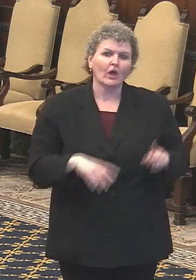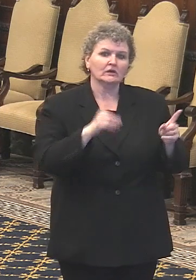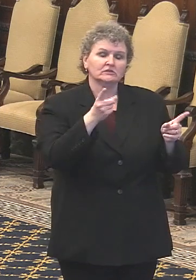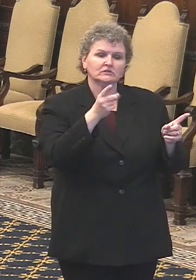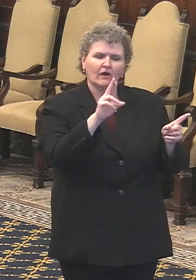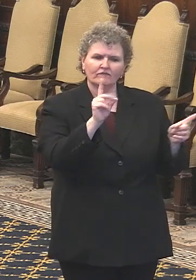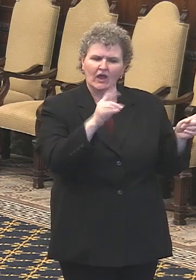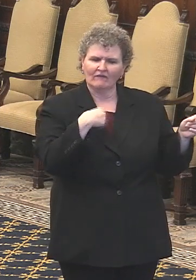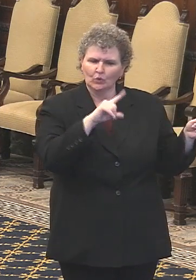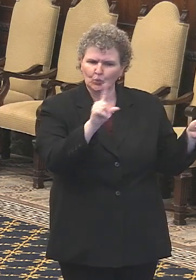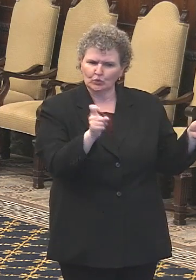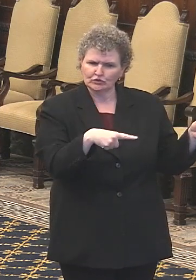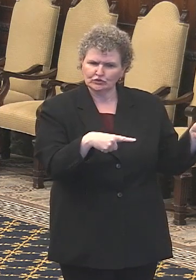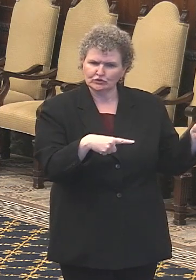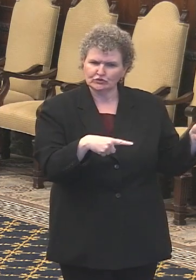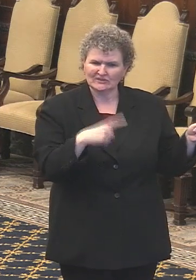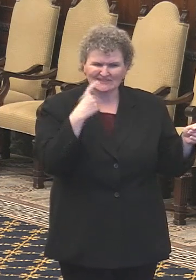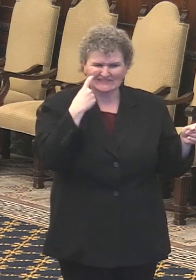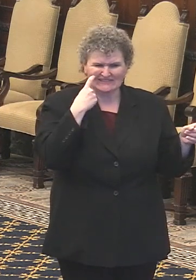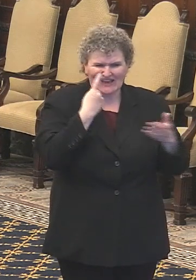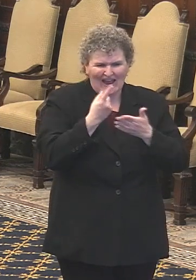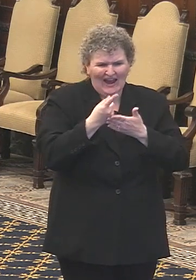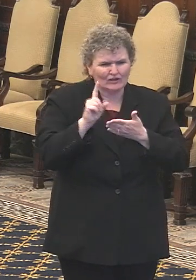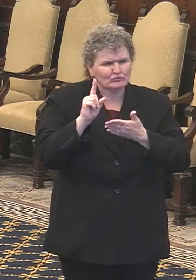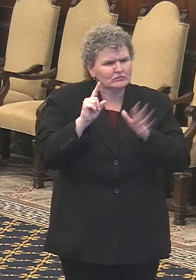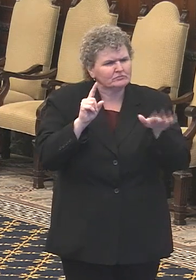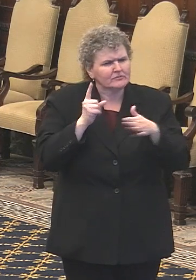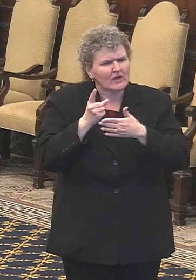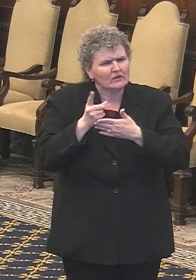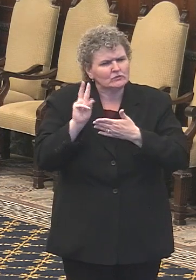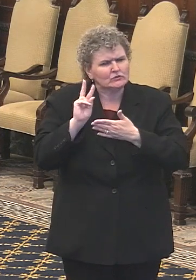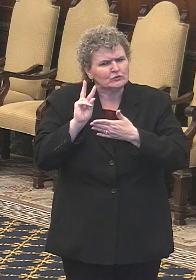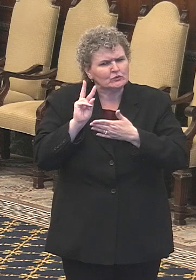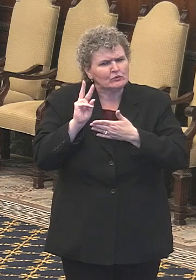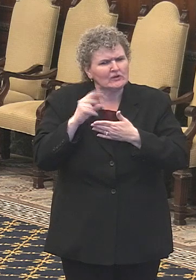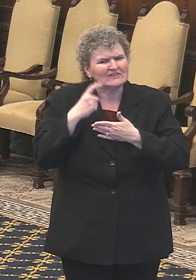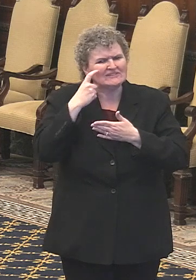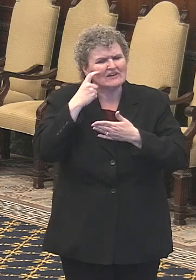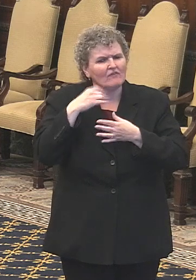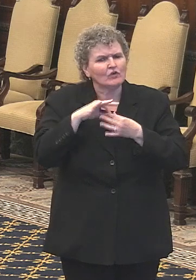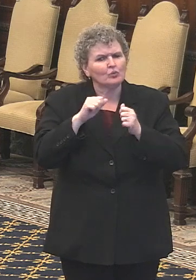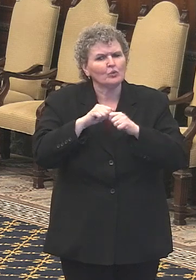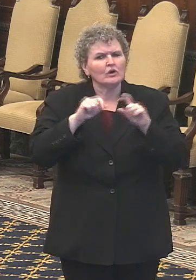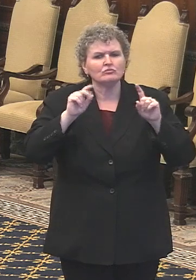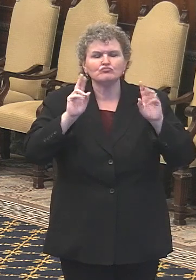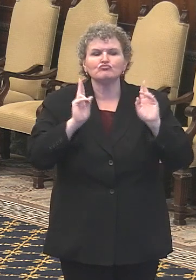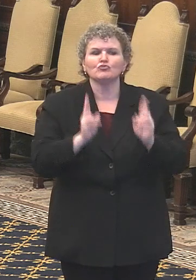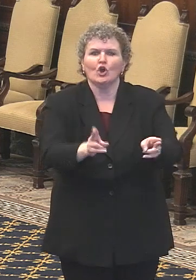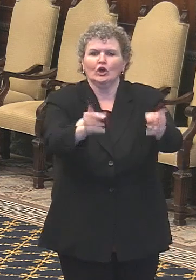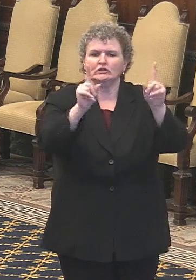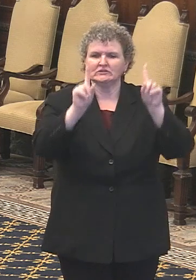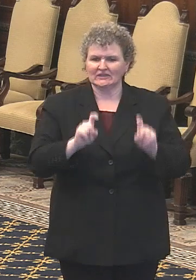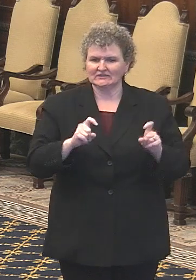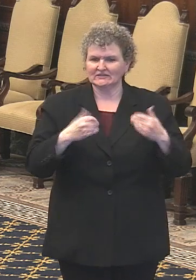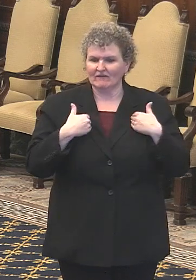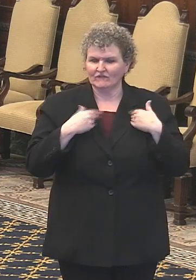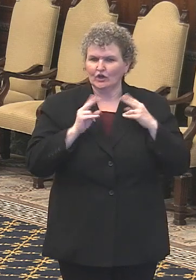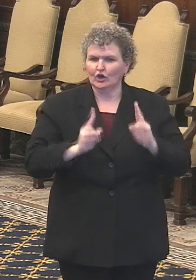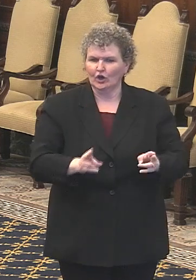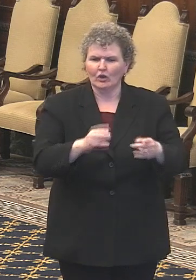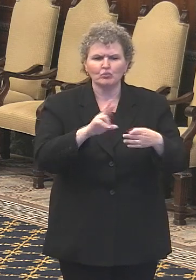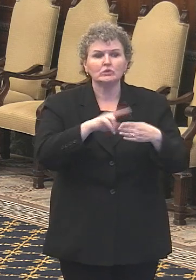week or maybe it was even the week before, you had rapid tests that you'd been given and you were trying them out in the lab. What were the